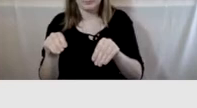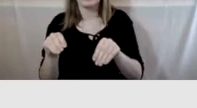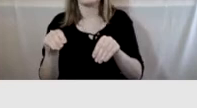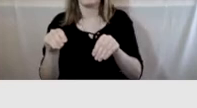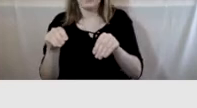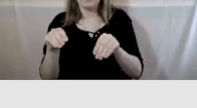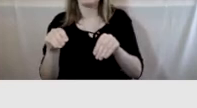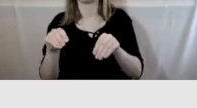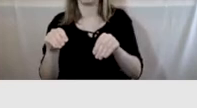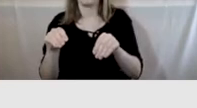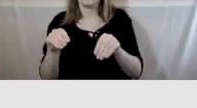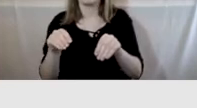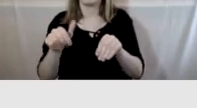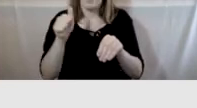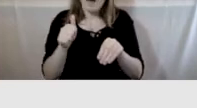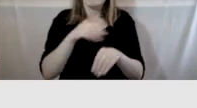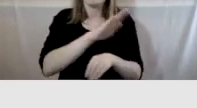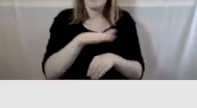mokinių pasiekimo rezultatų.